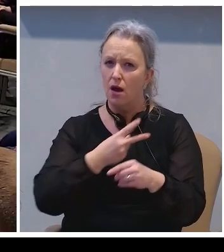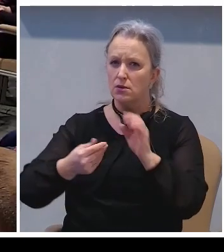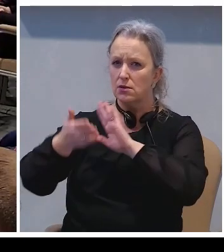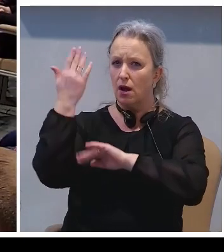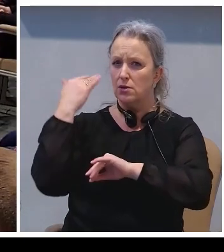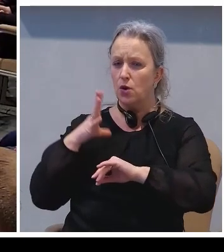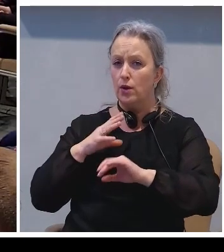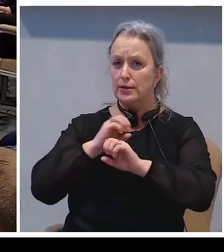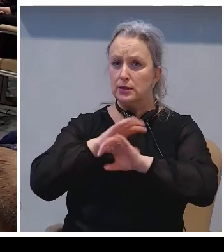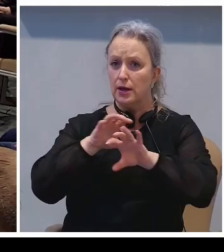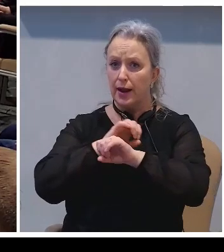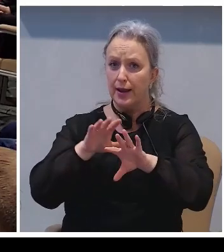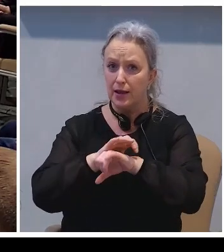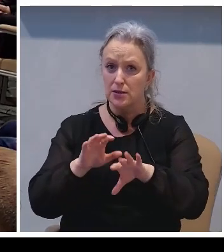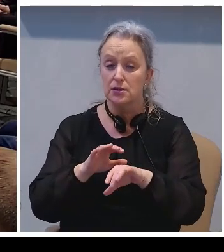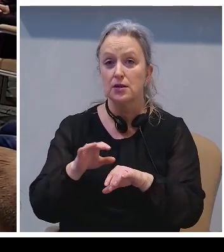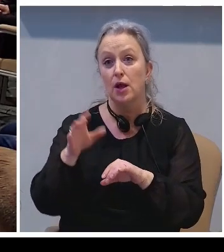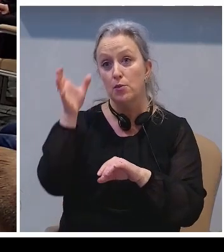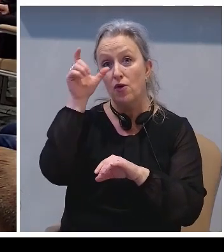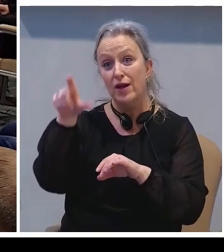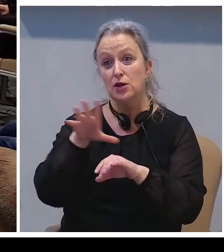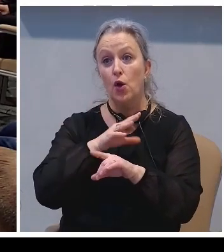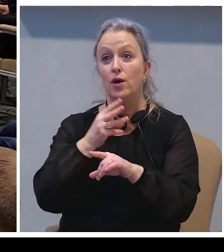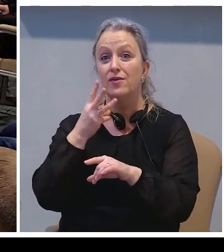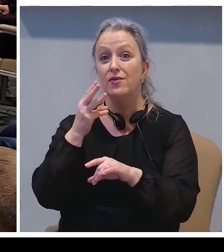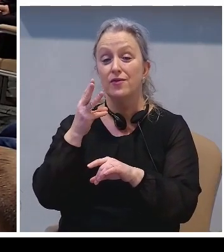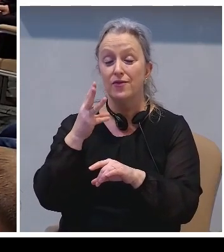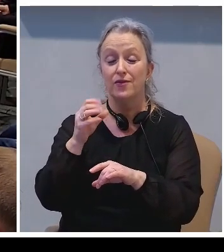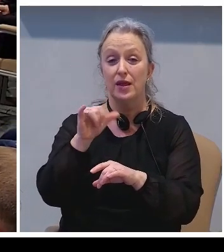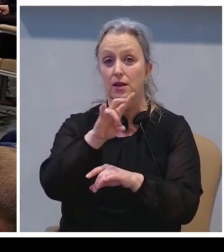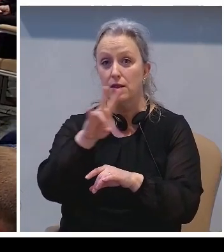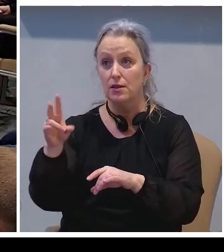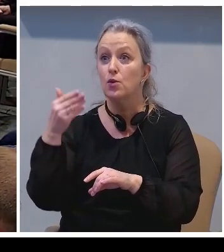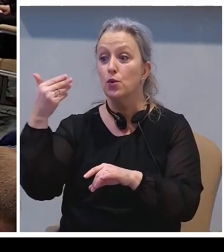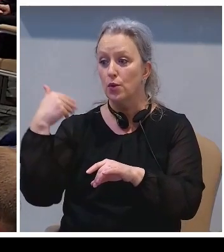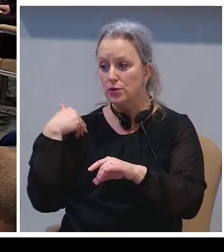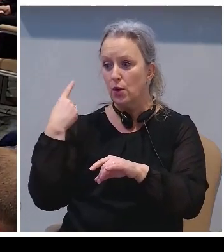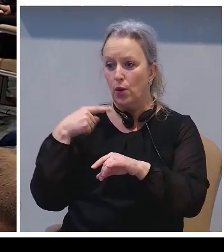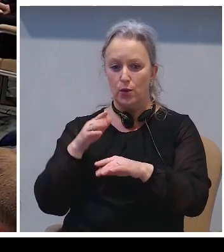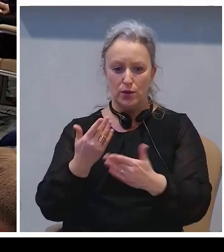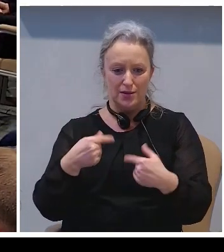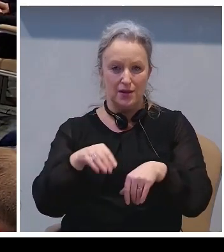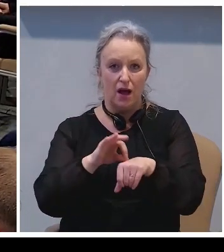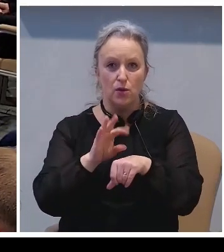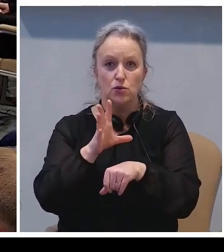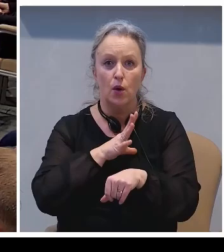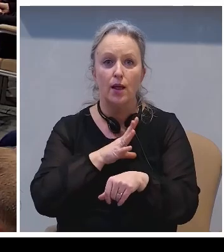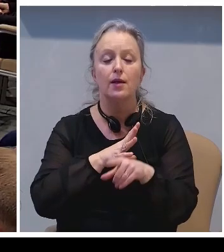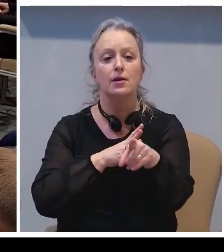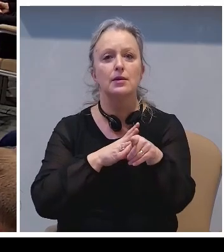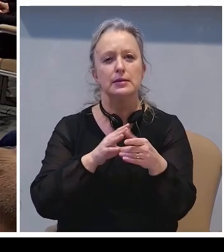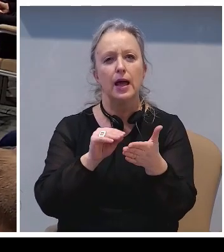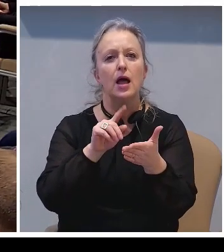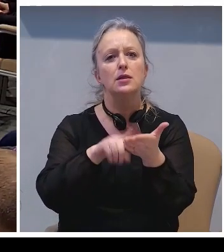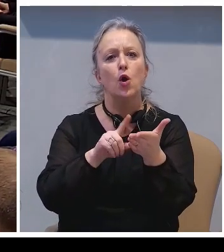tagasi. metachromatic Professor Roop Lind ka dystrophy küsis seda that minu I käest, et kas meil spoke seda about 2 on, years siis ago. seal oli So selline Professor kriteerium, et Wynn IQ asked peab me whether we olema